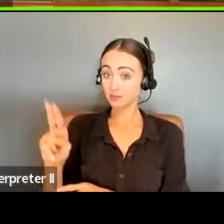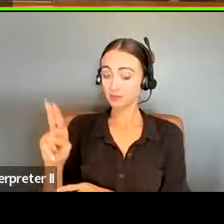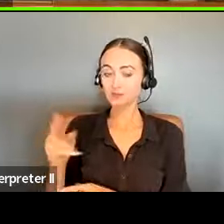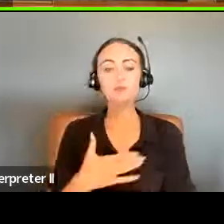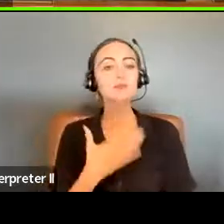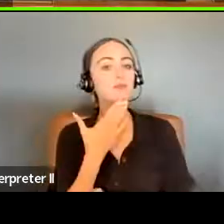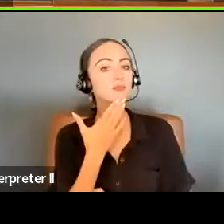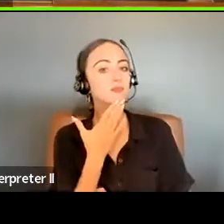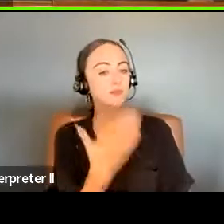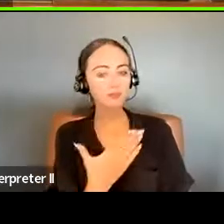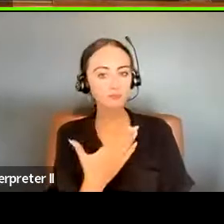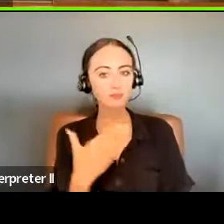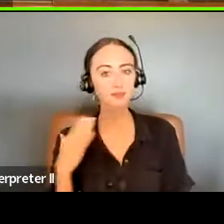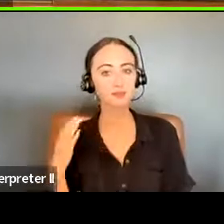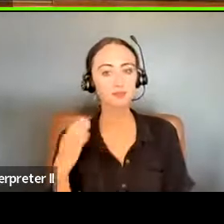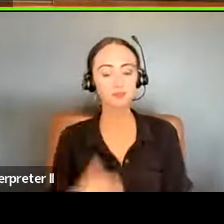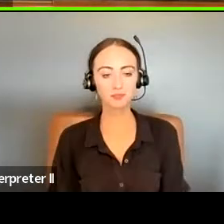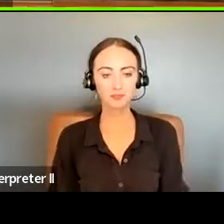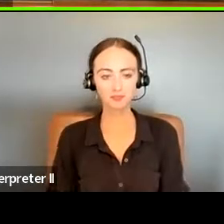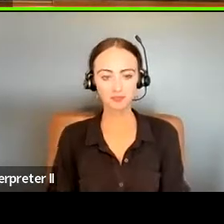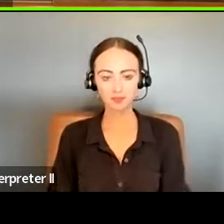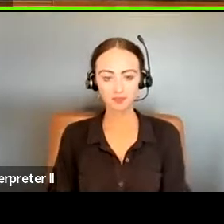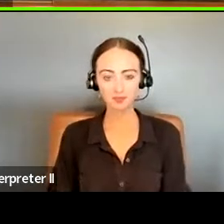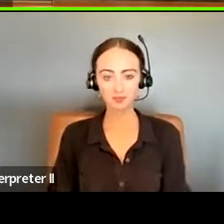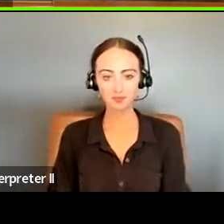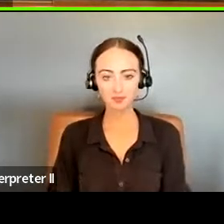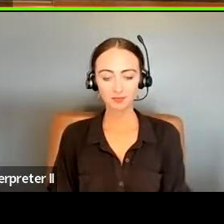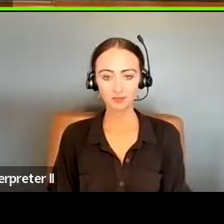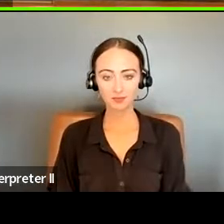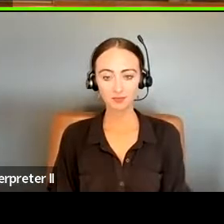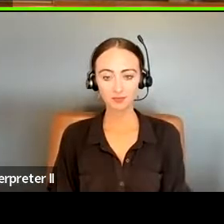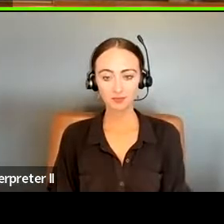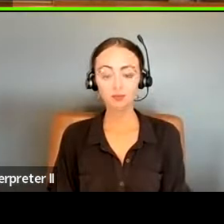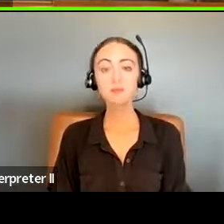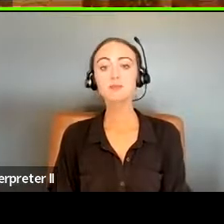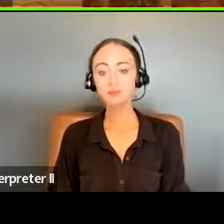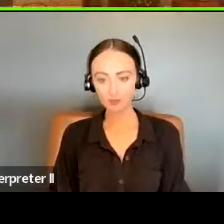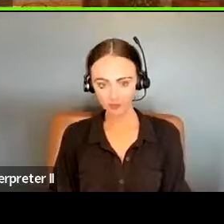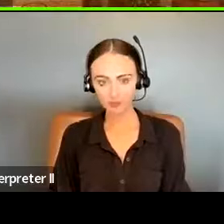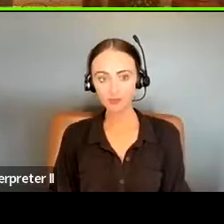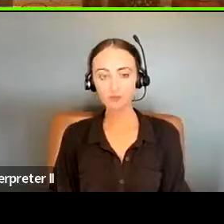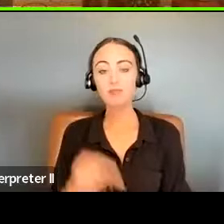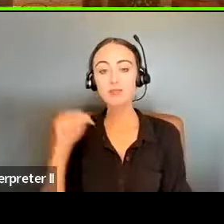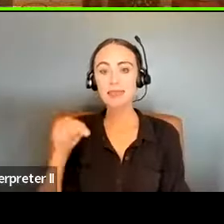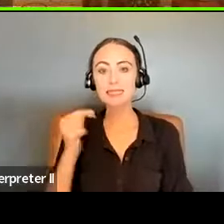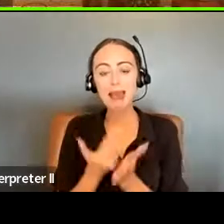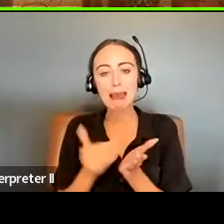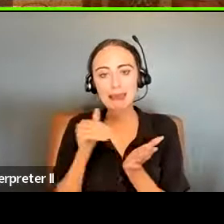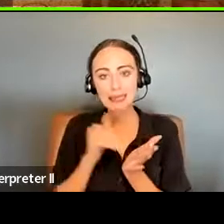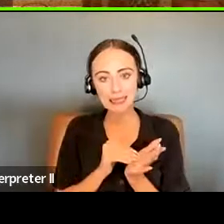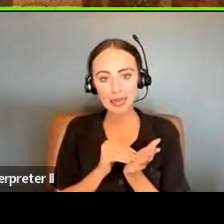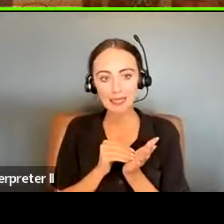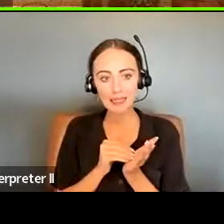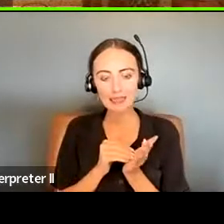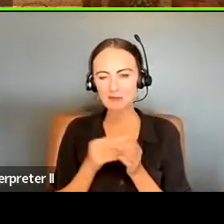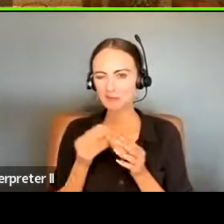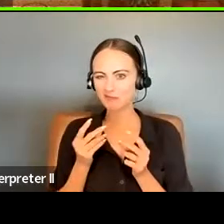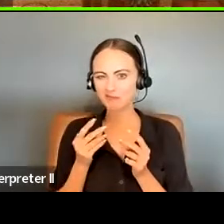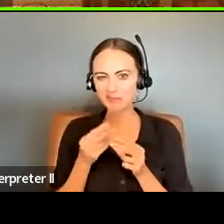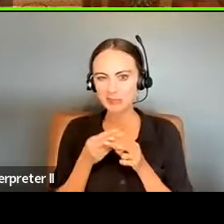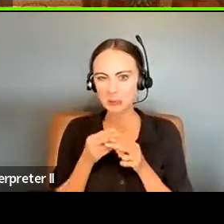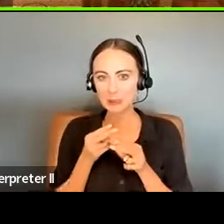Thank you, Mr. Chairman. All right. So we are doing this again. I'm going to be quick about